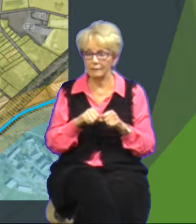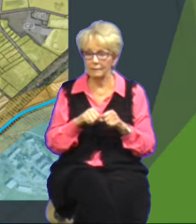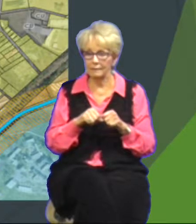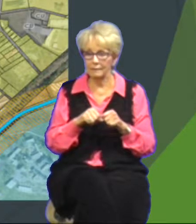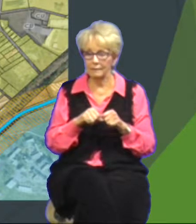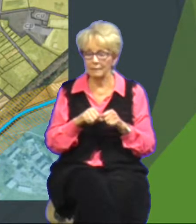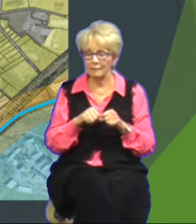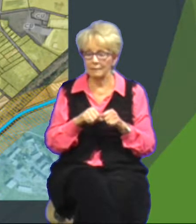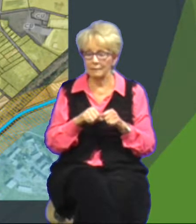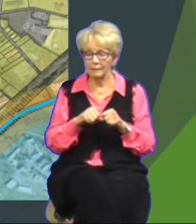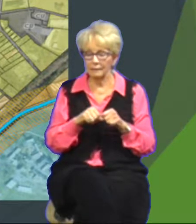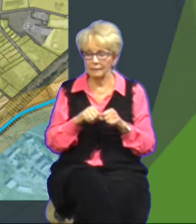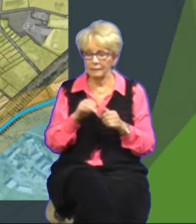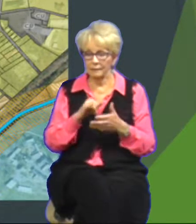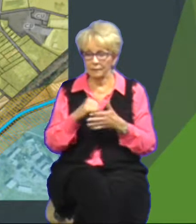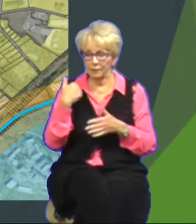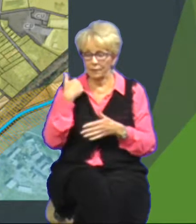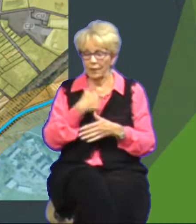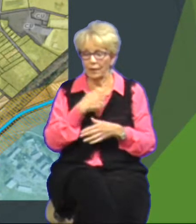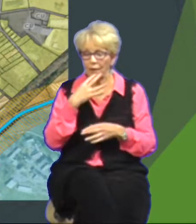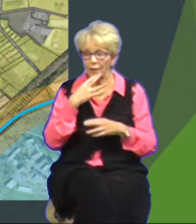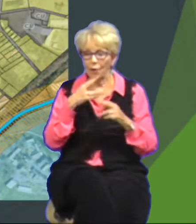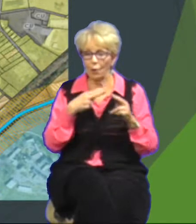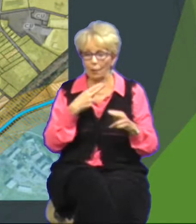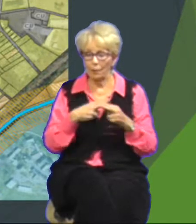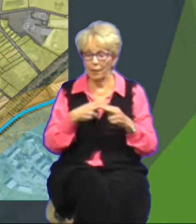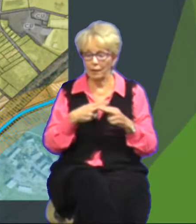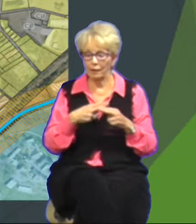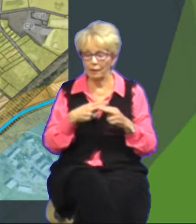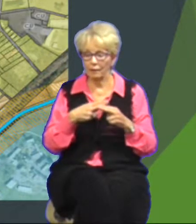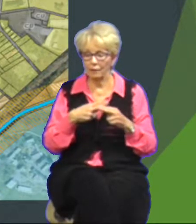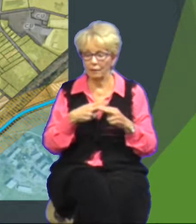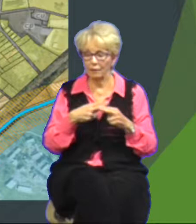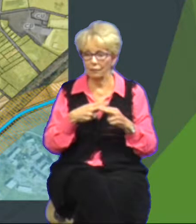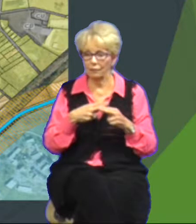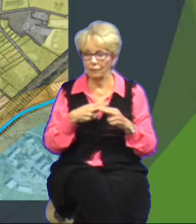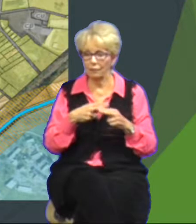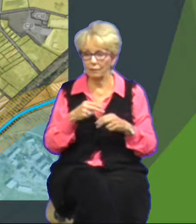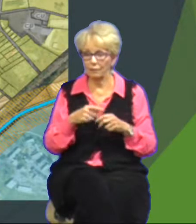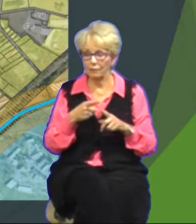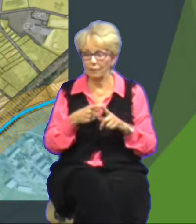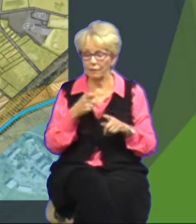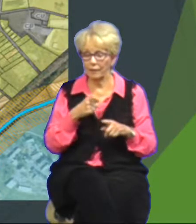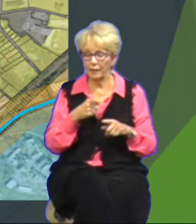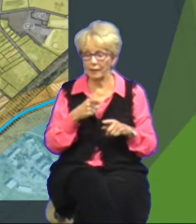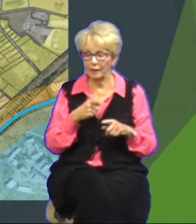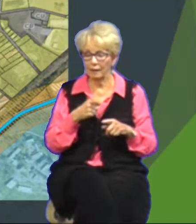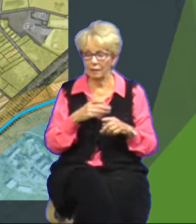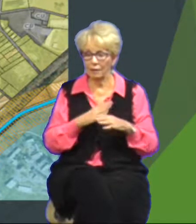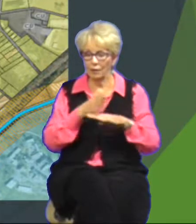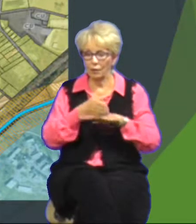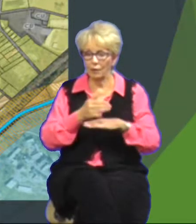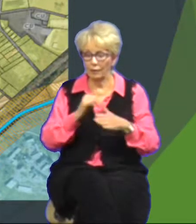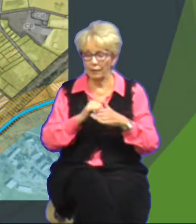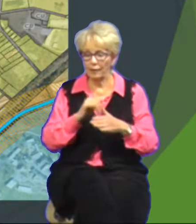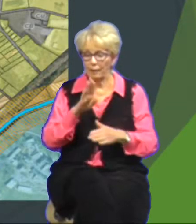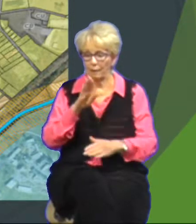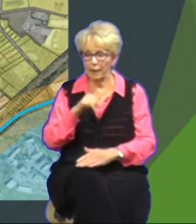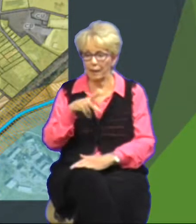This is the area on that we're talking about, and it stretches from where it crosses the